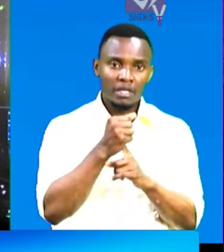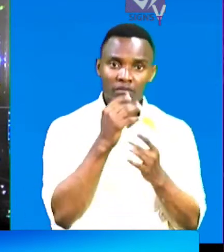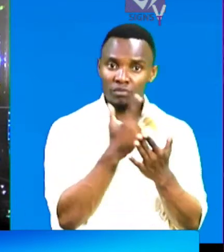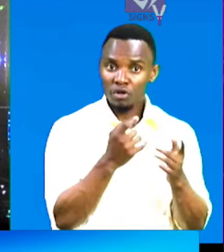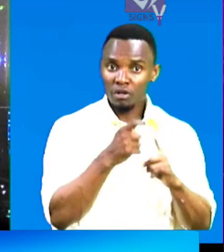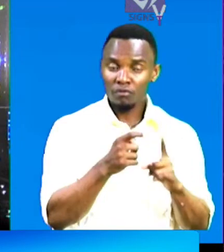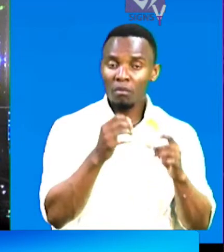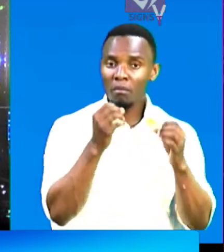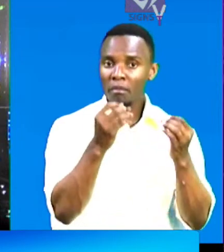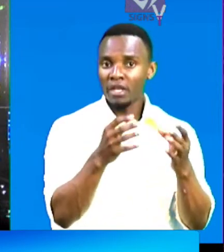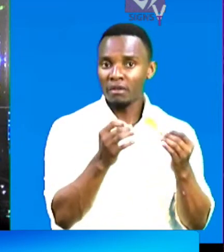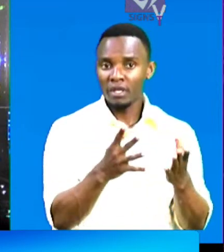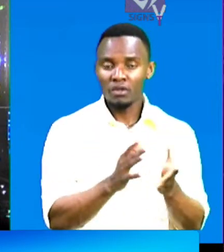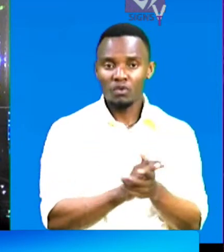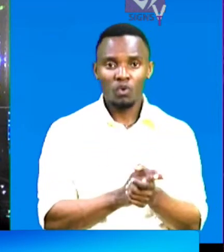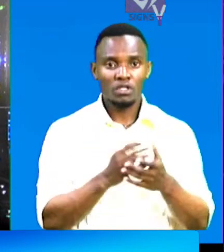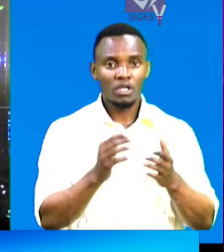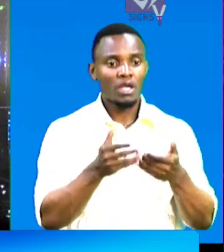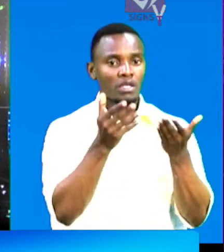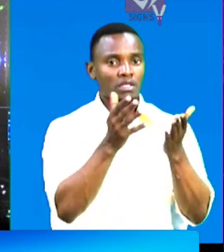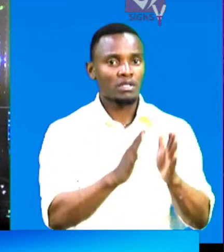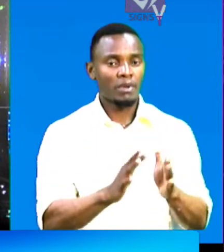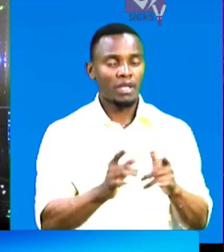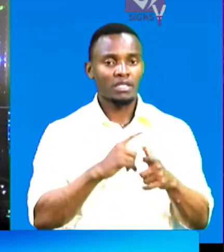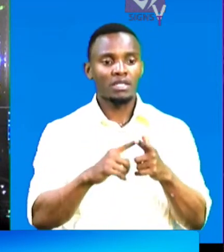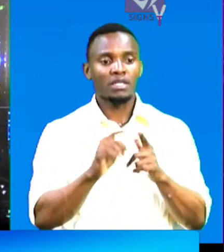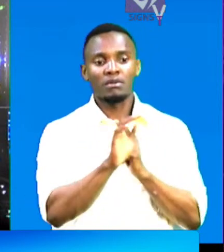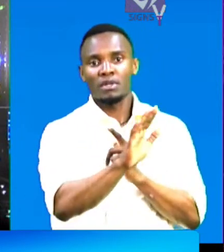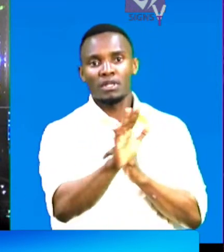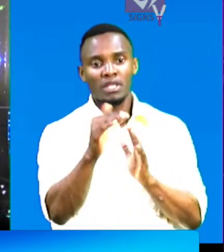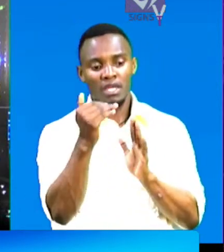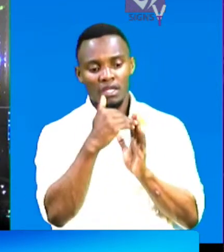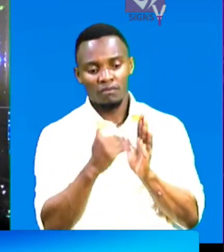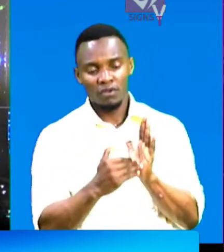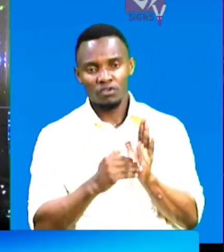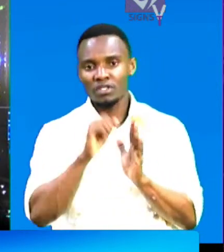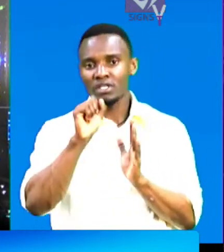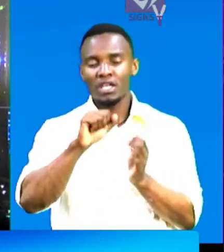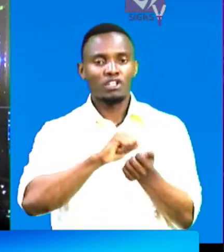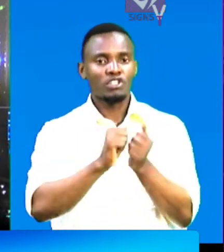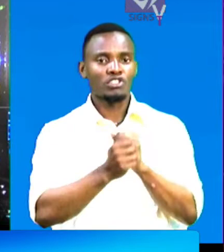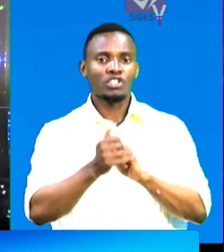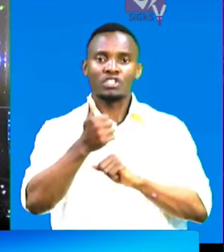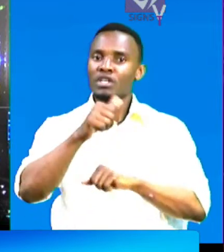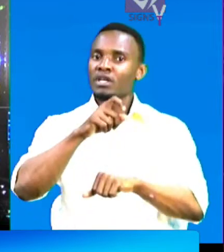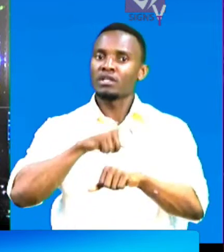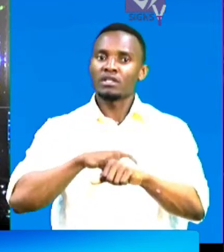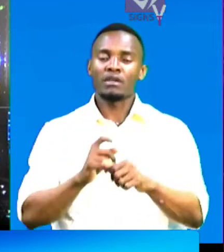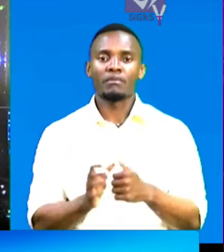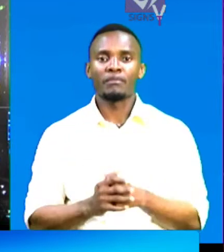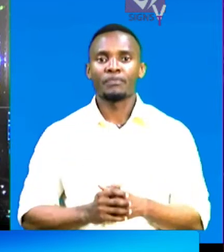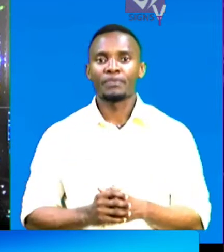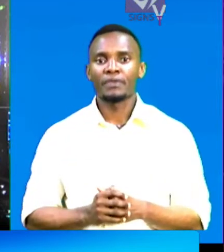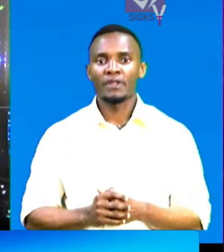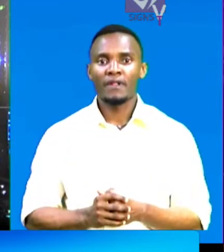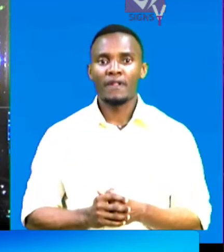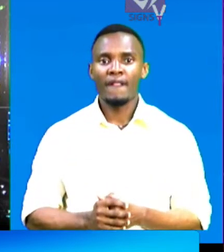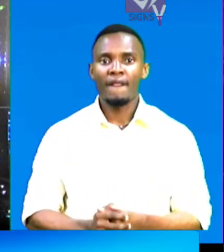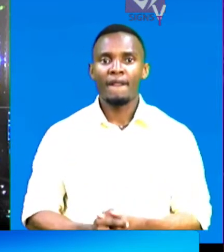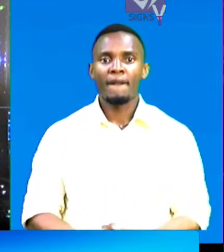warehouses and suppliers, their inventories can change anytime. Okay?